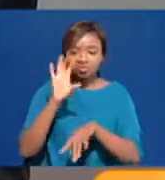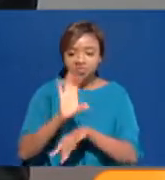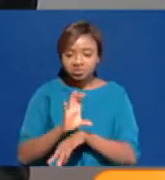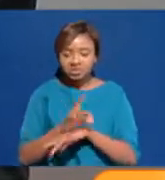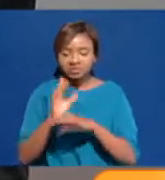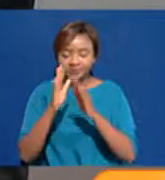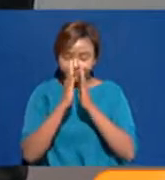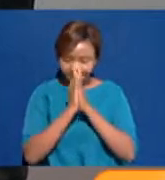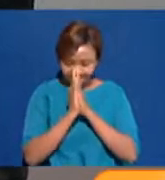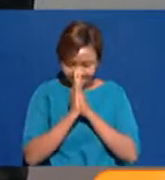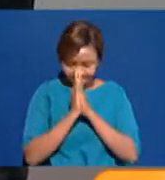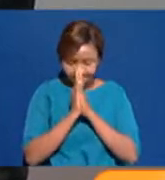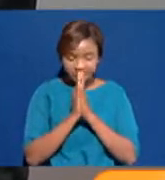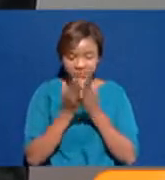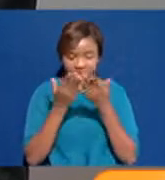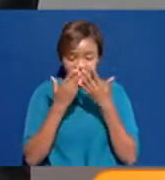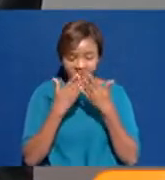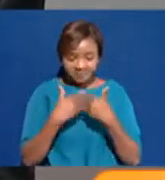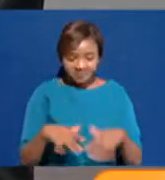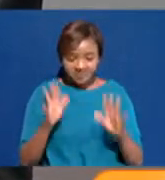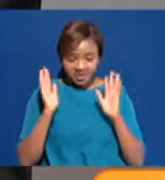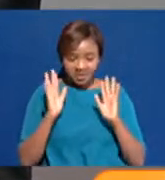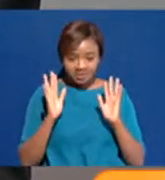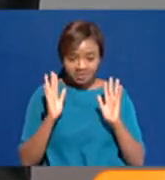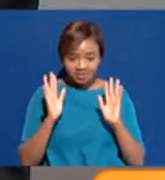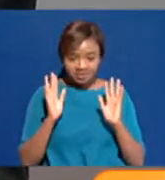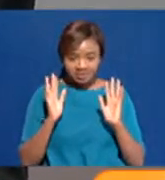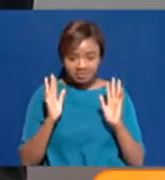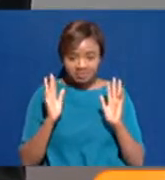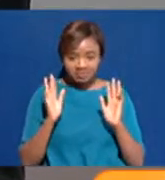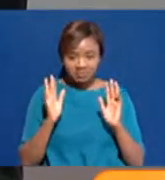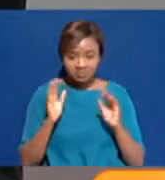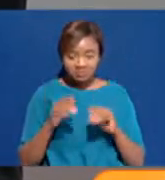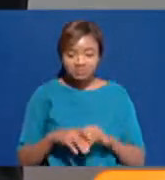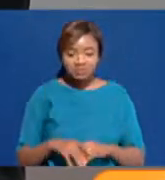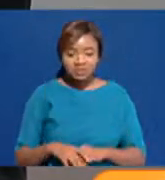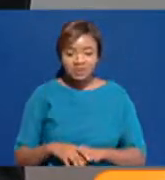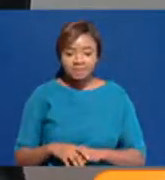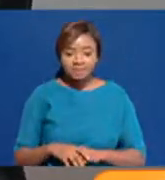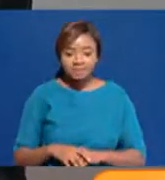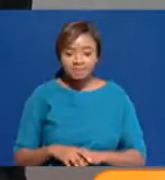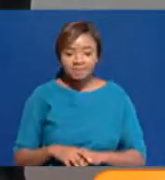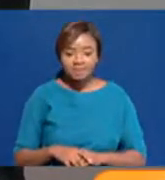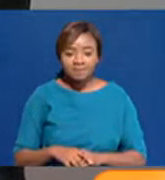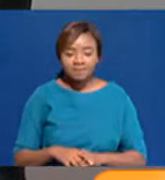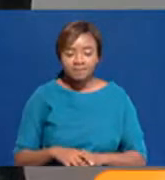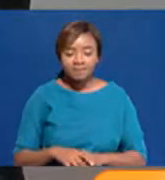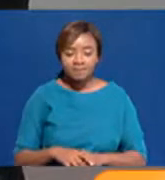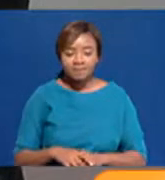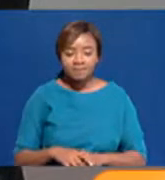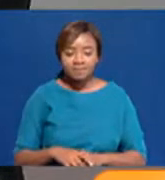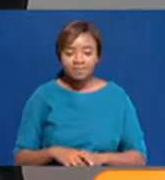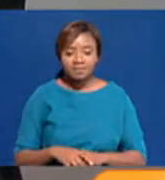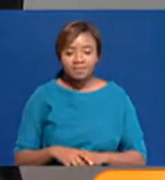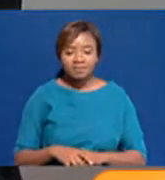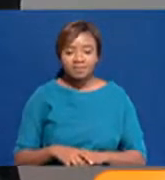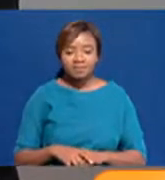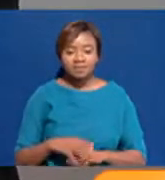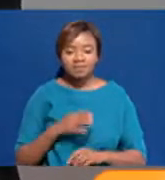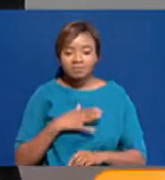pray, have your good time, not only on Sundays, include even other days, pray in your families. But please do